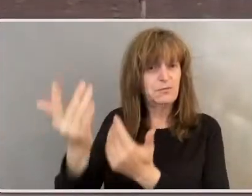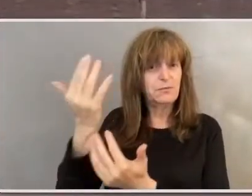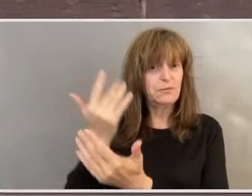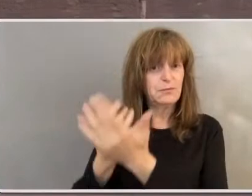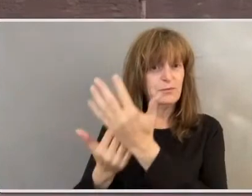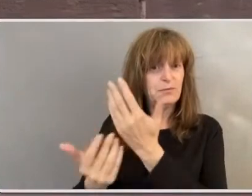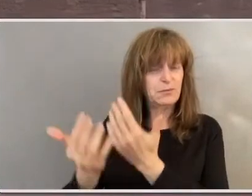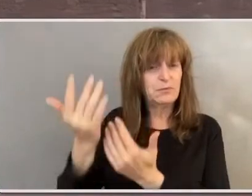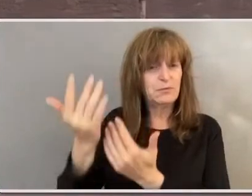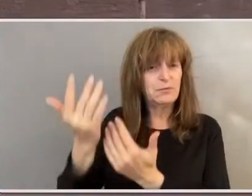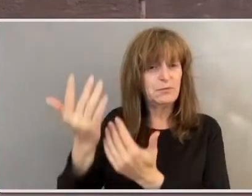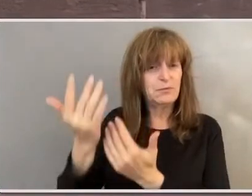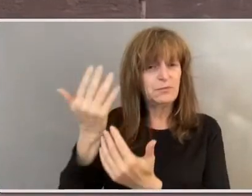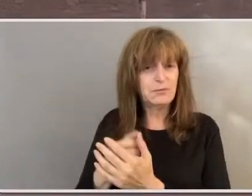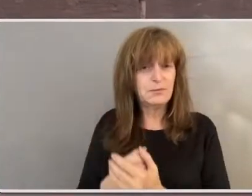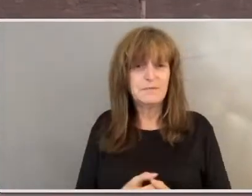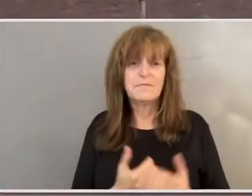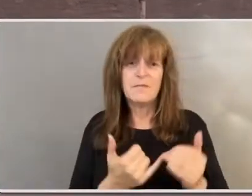Abindago,